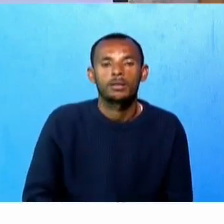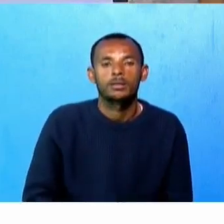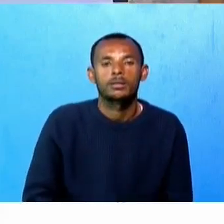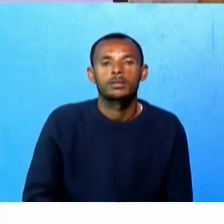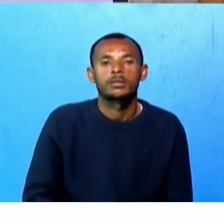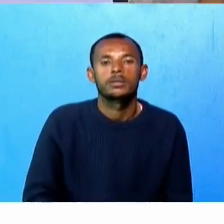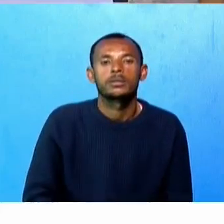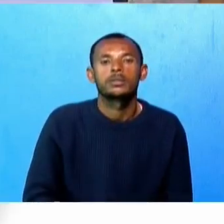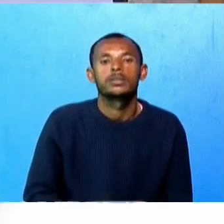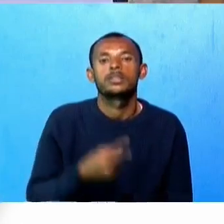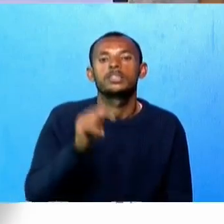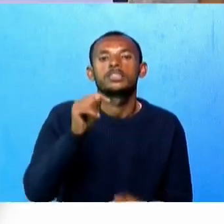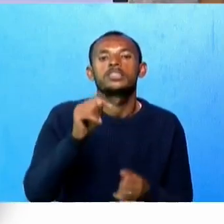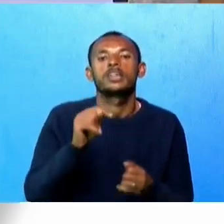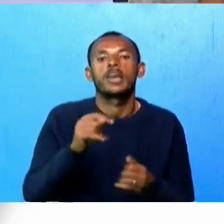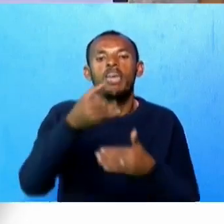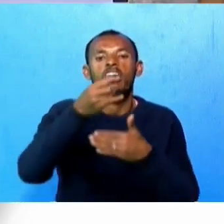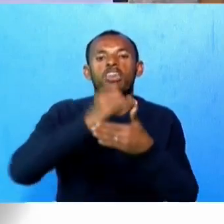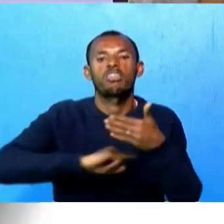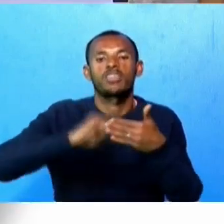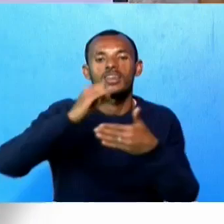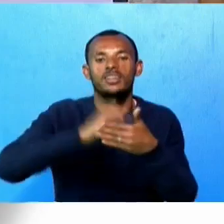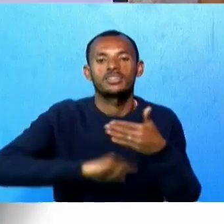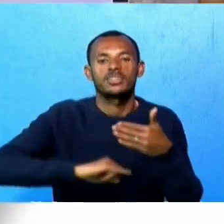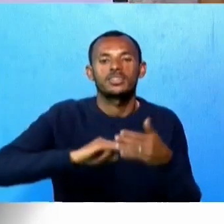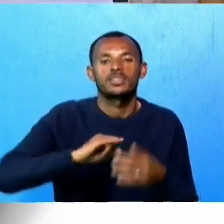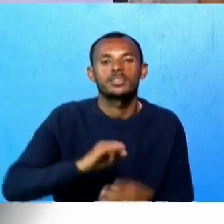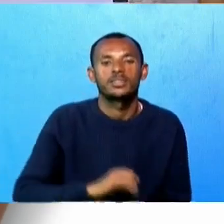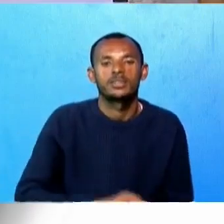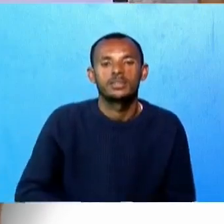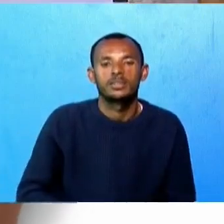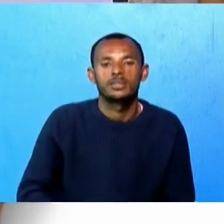the interest that